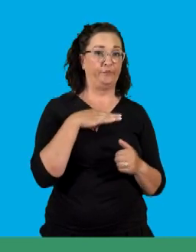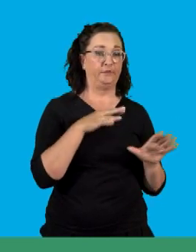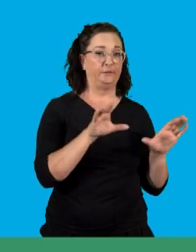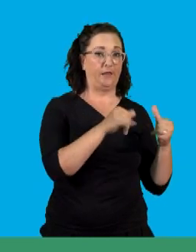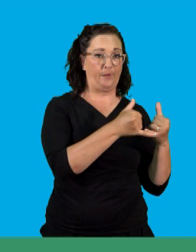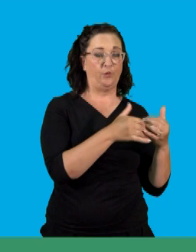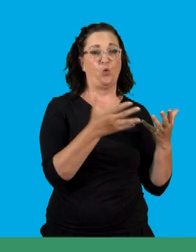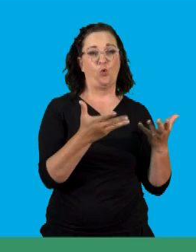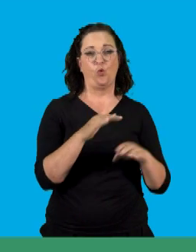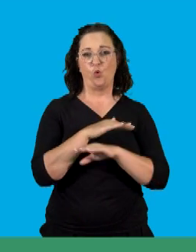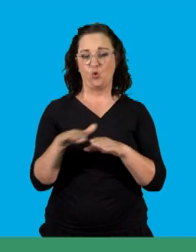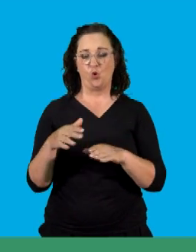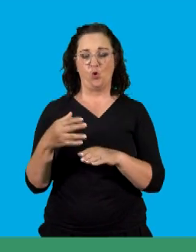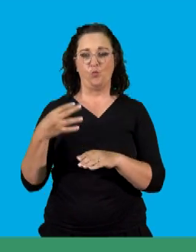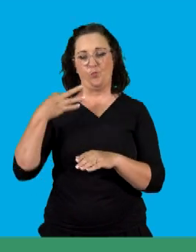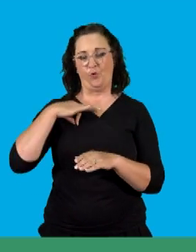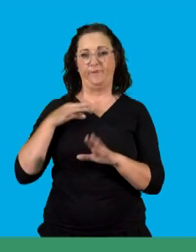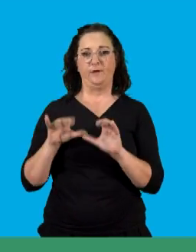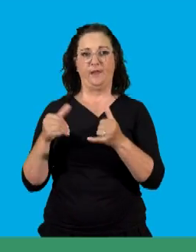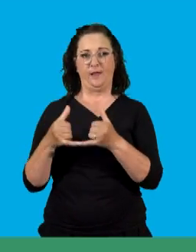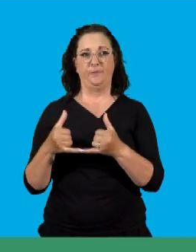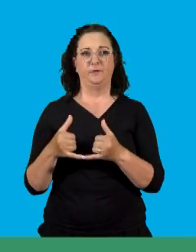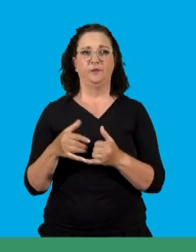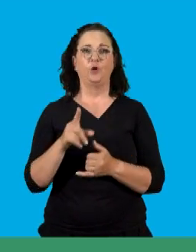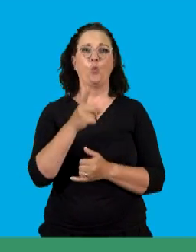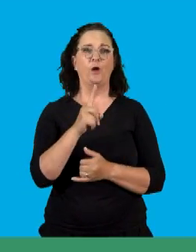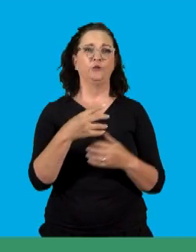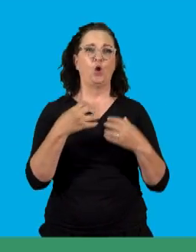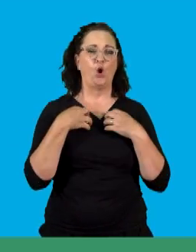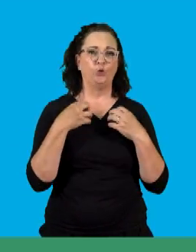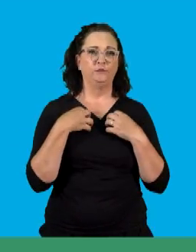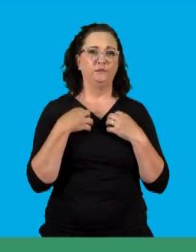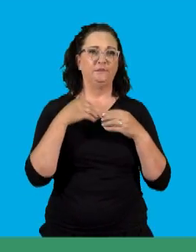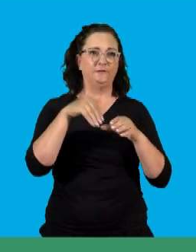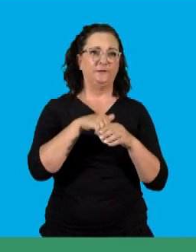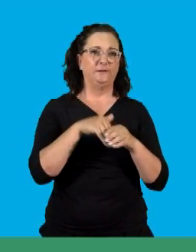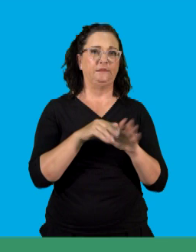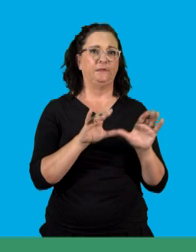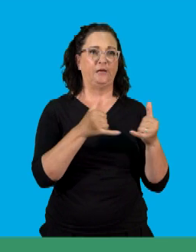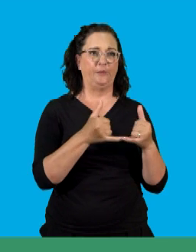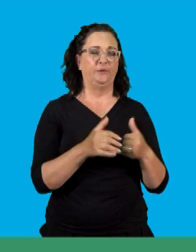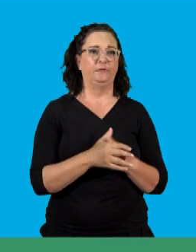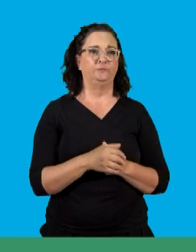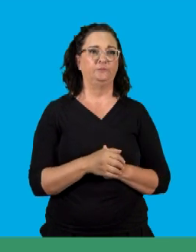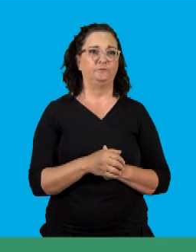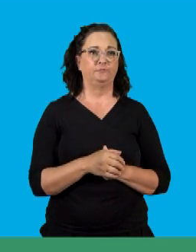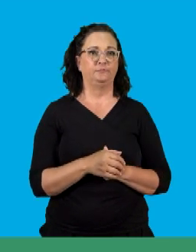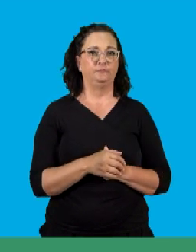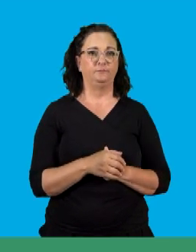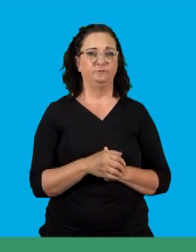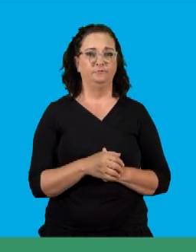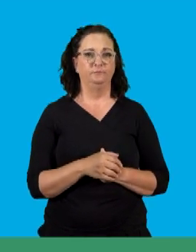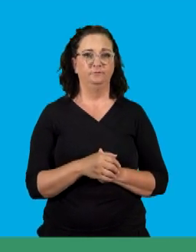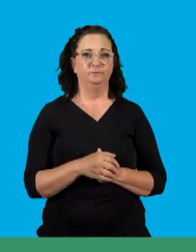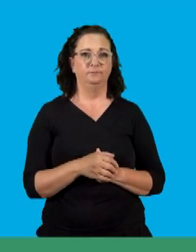companies and non-profit companies so that you would understand which of the forms of ownership fall under the profit companies and which forms of ownership